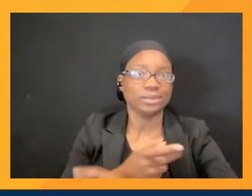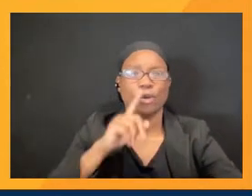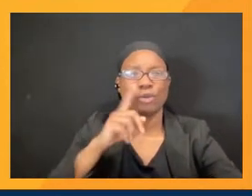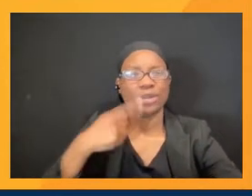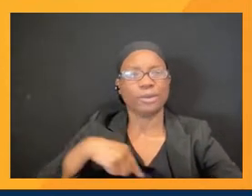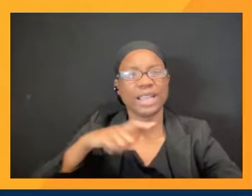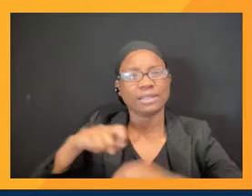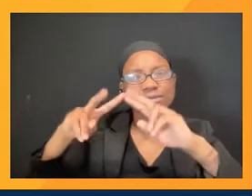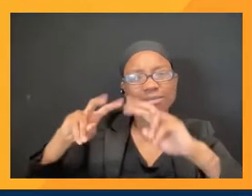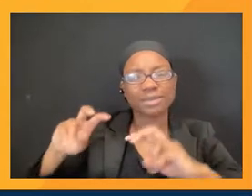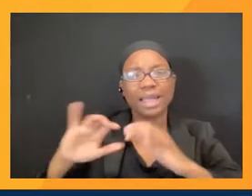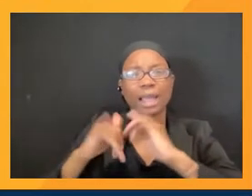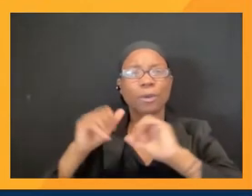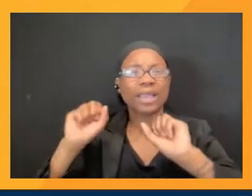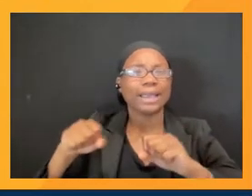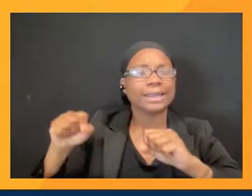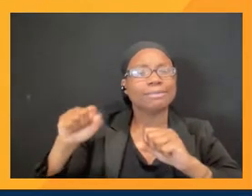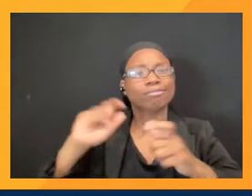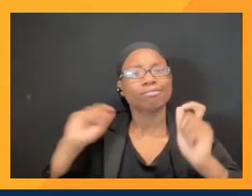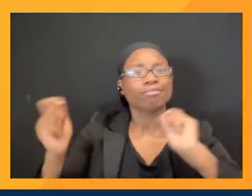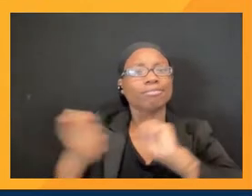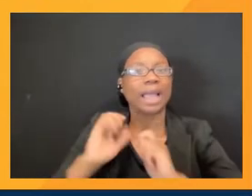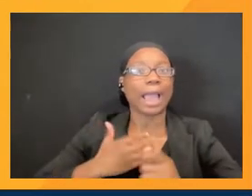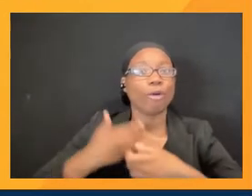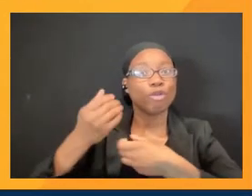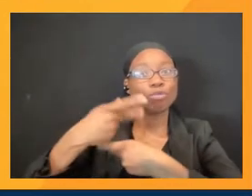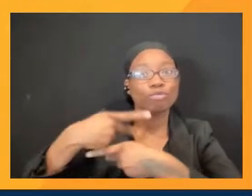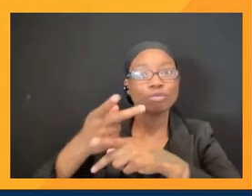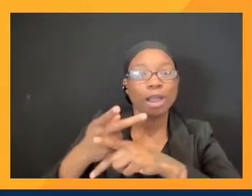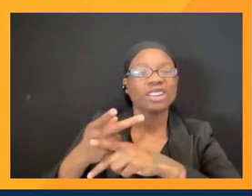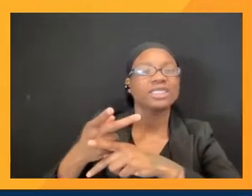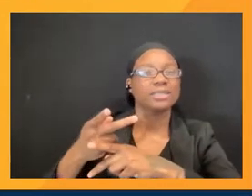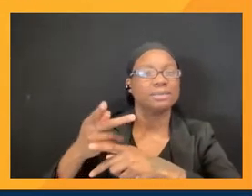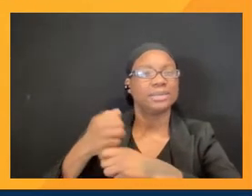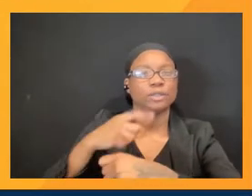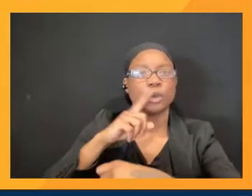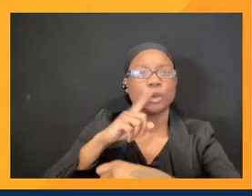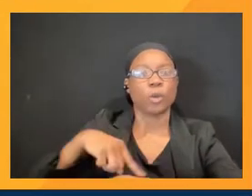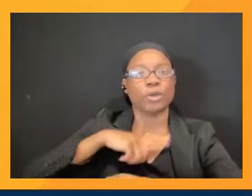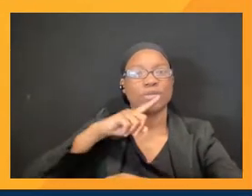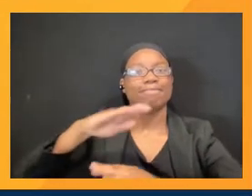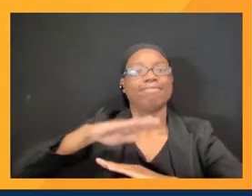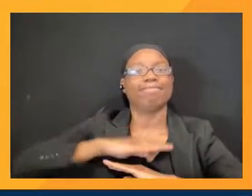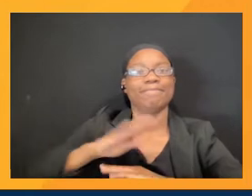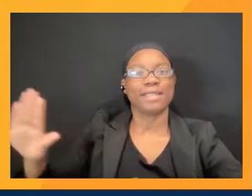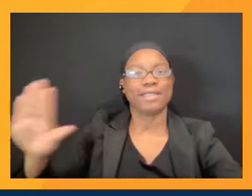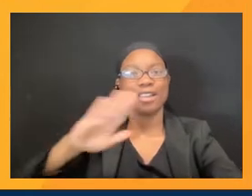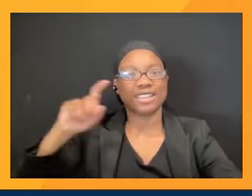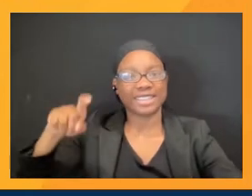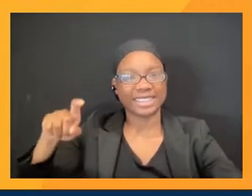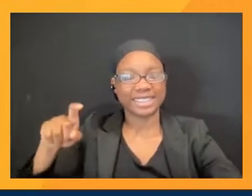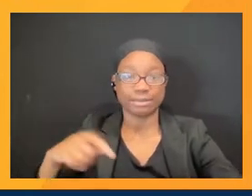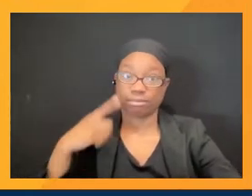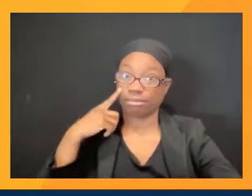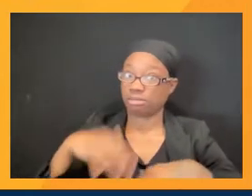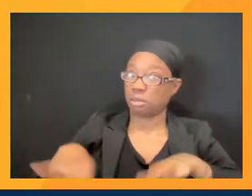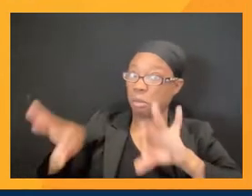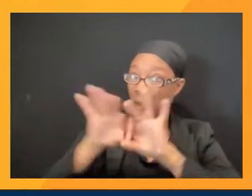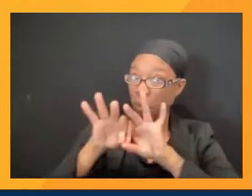beyond their own communities. And so, I think that the businesses themselves are in a very different situation financially as well. Though